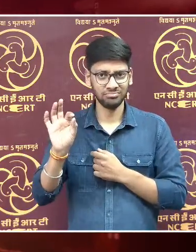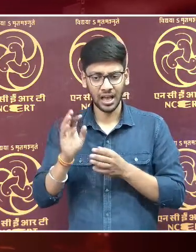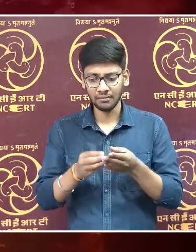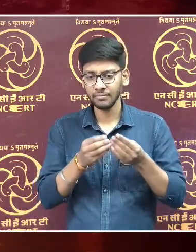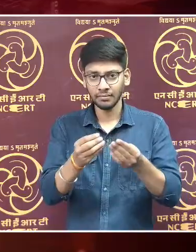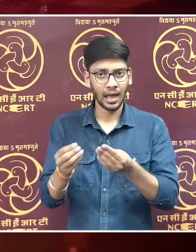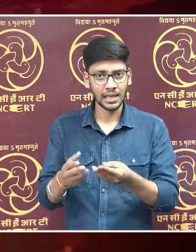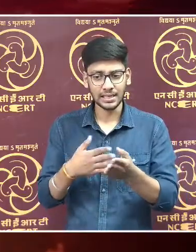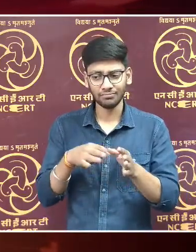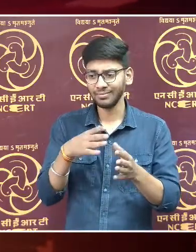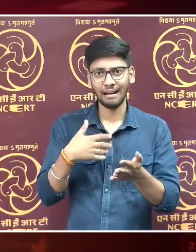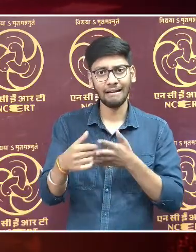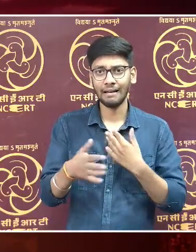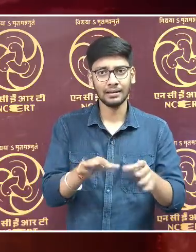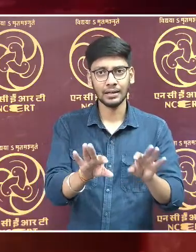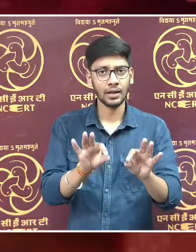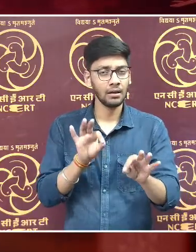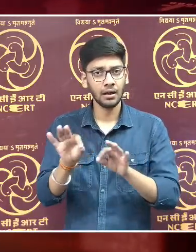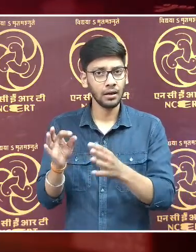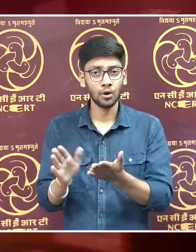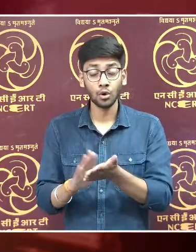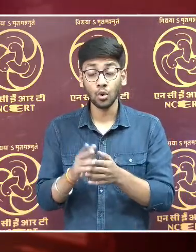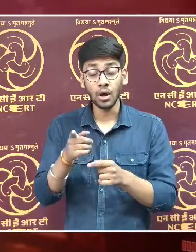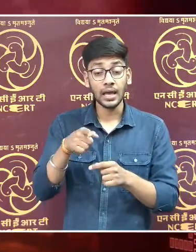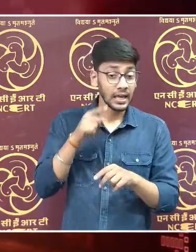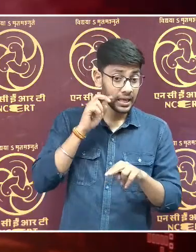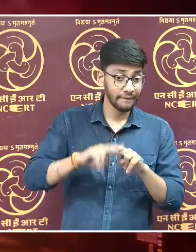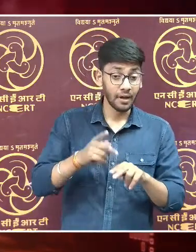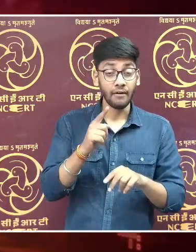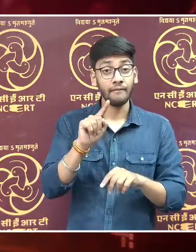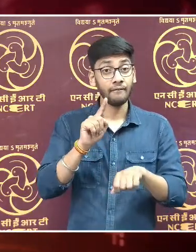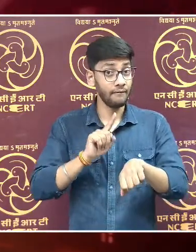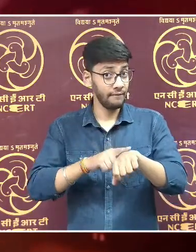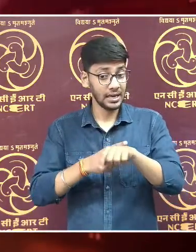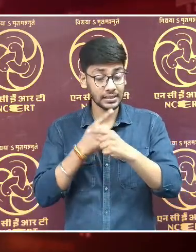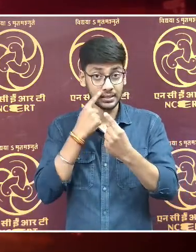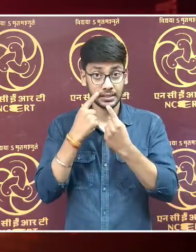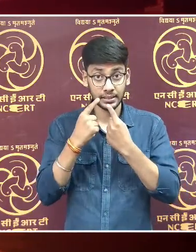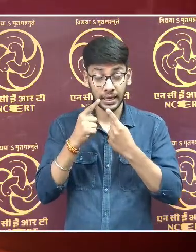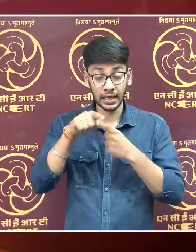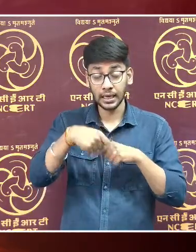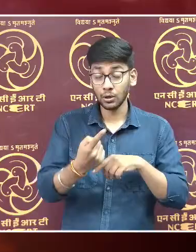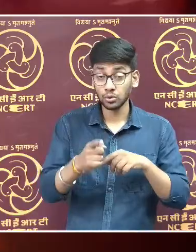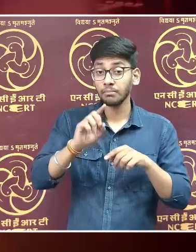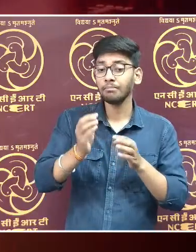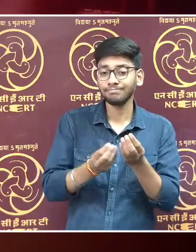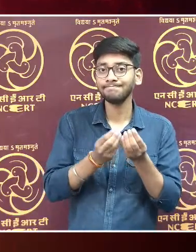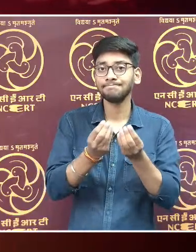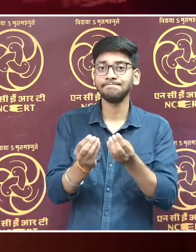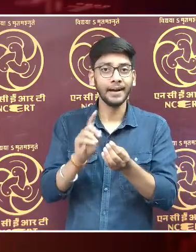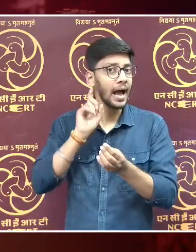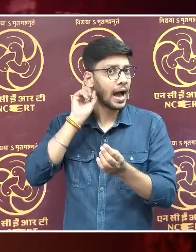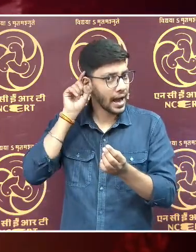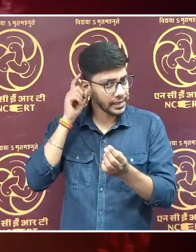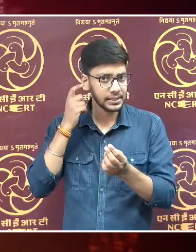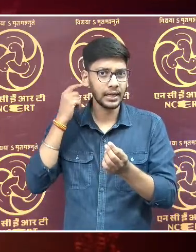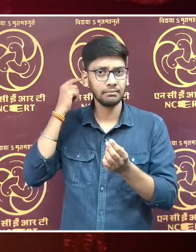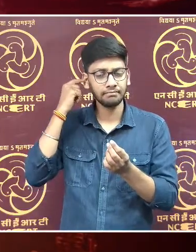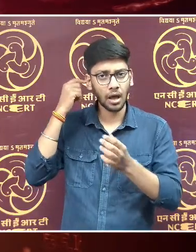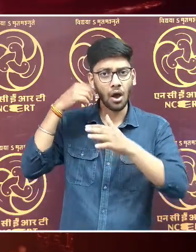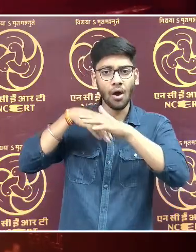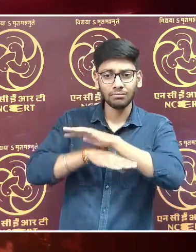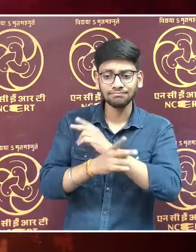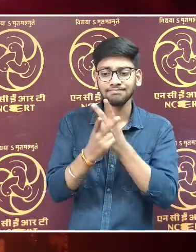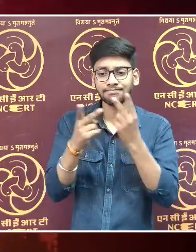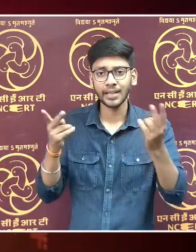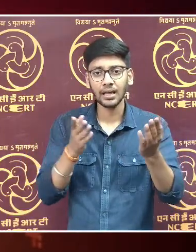them. Right. We have to test with the hearing aid whether they are benefiting it with them or not. Is it appropriately suitable for their degree of hearing loss? We have